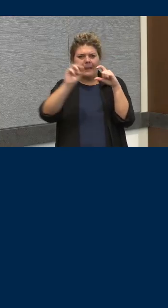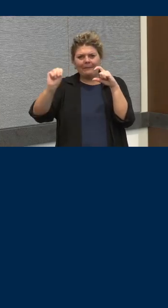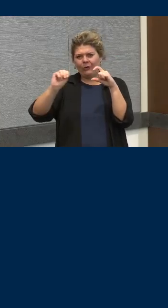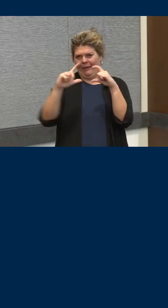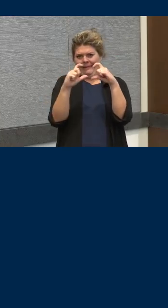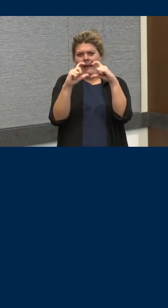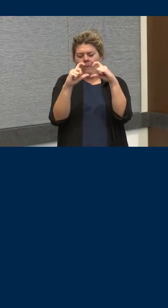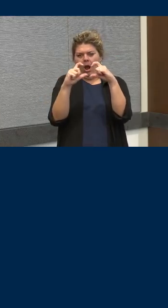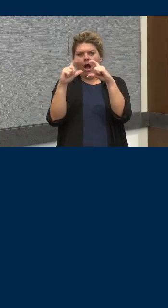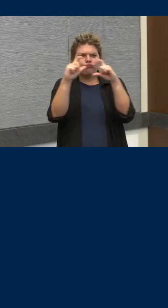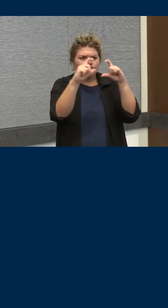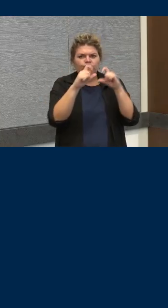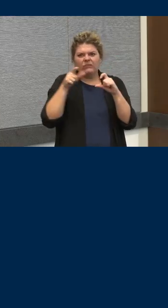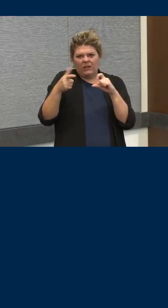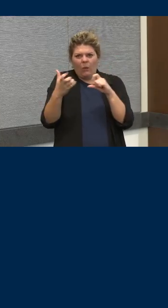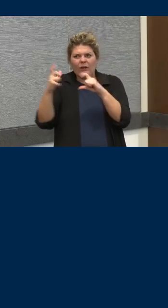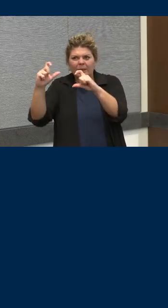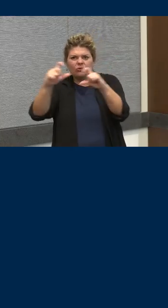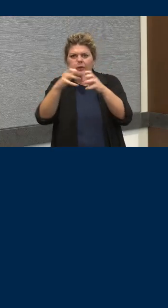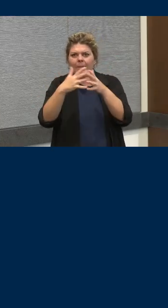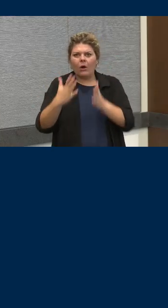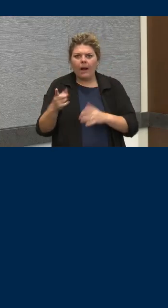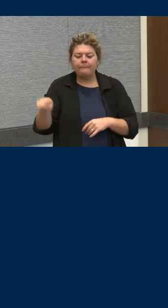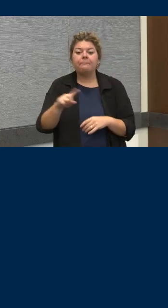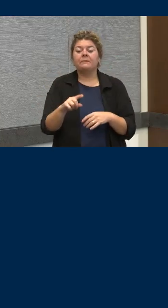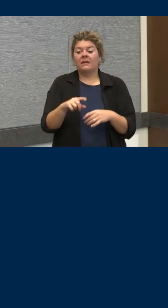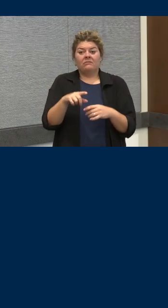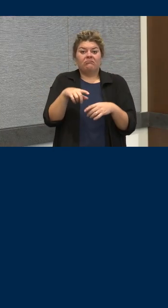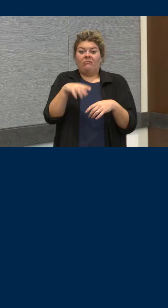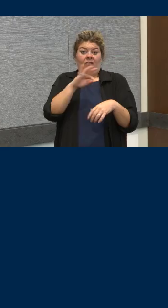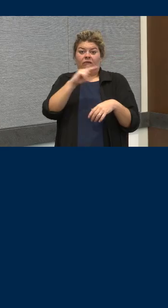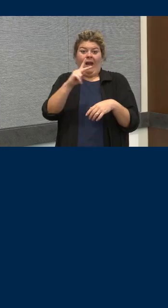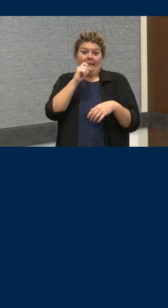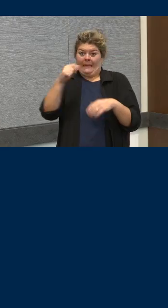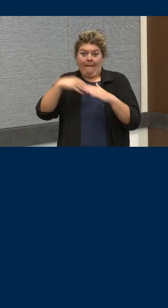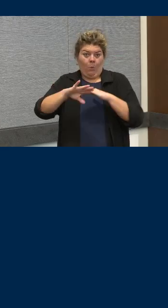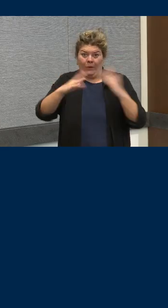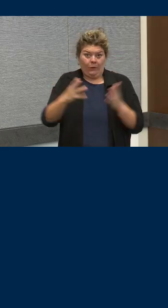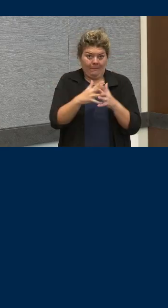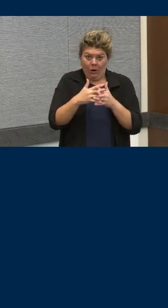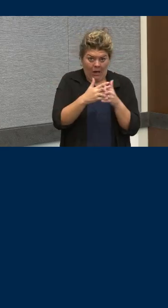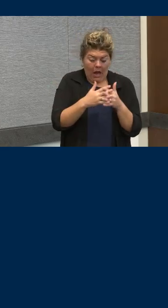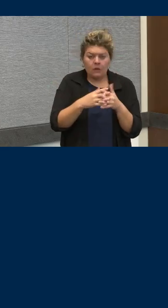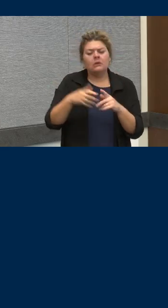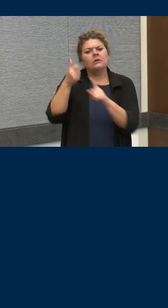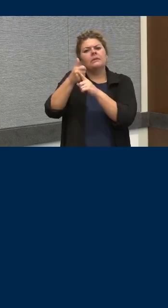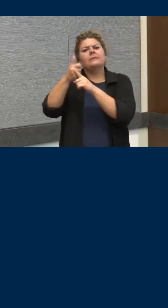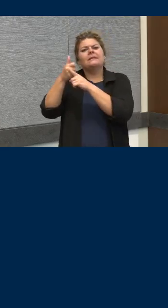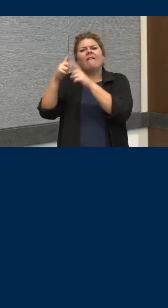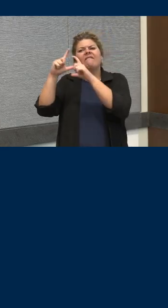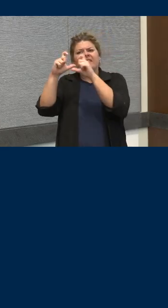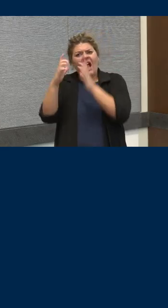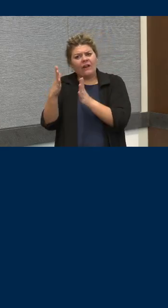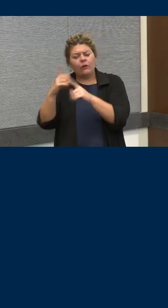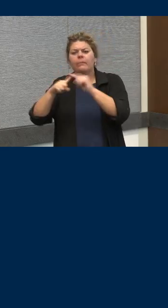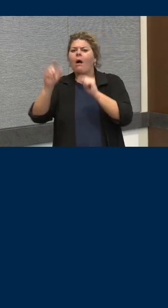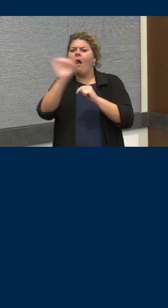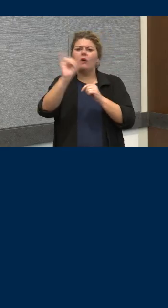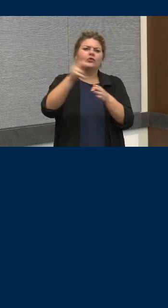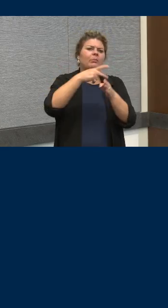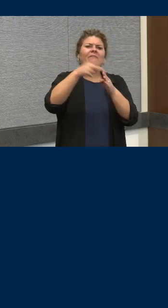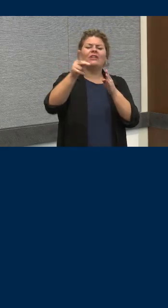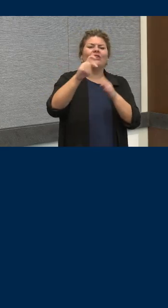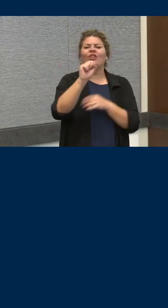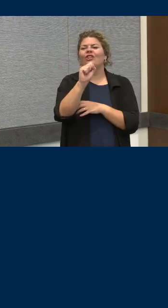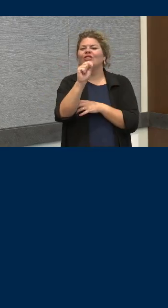camera. Frank was an outsider to America, and as a photographer, he was also a professional